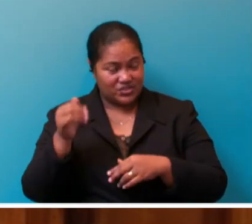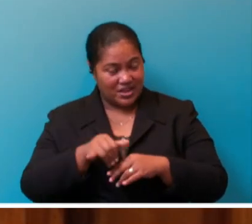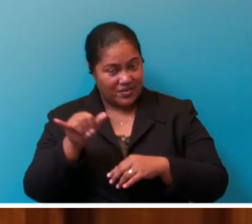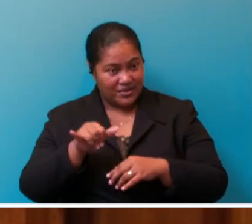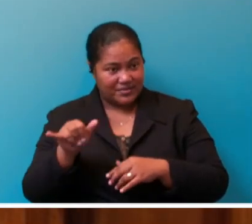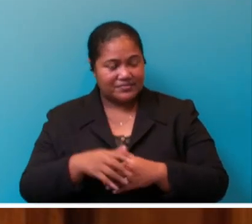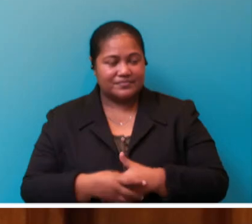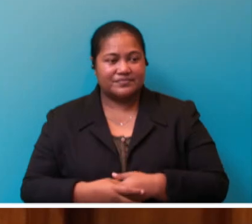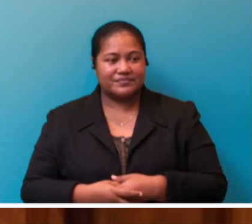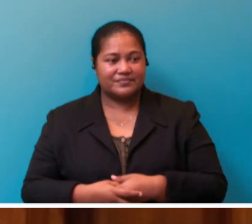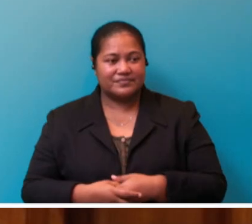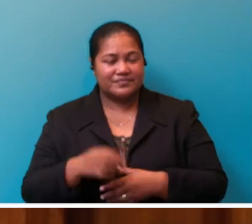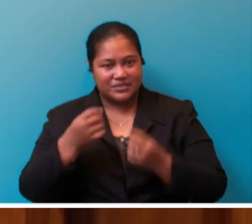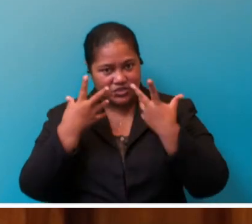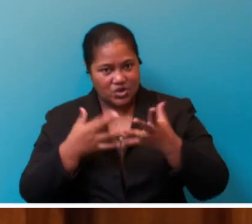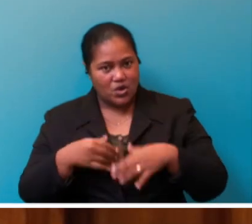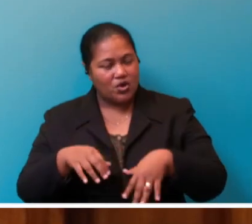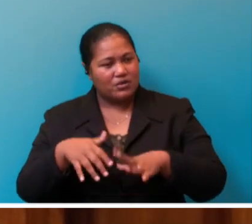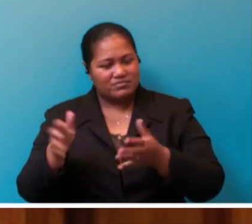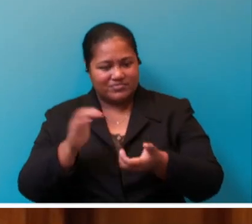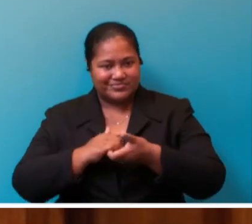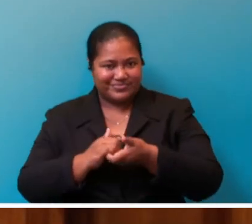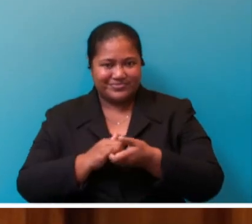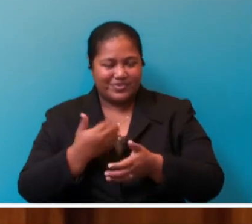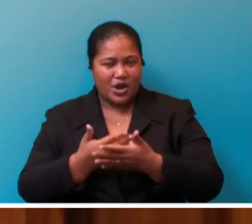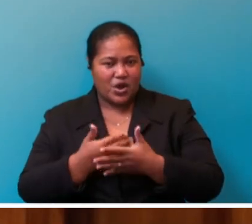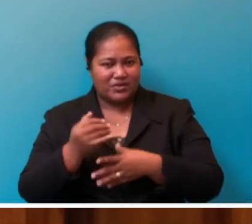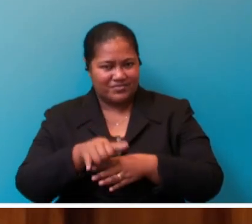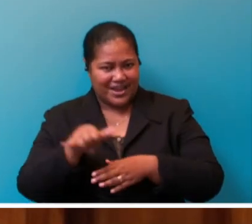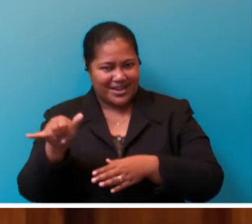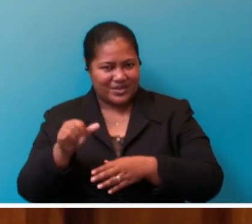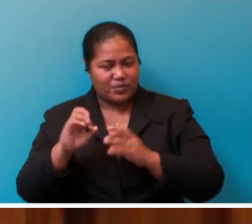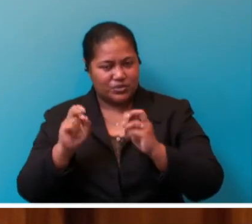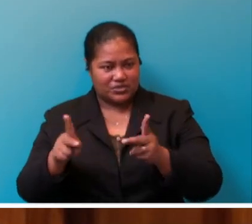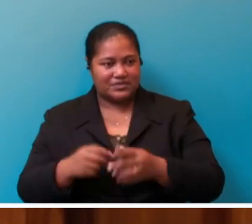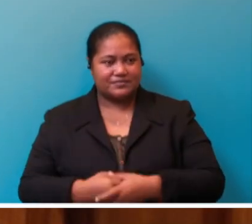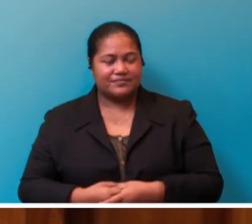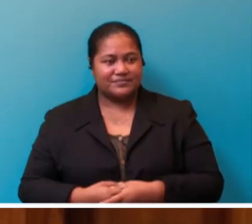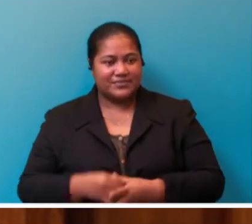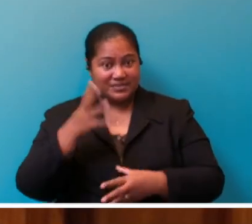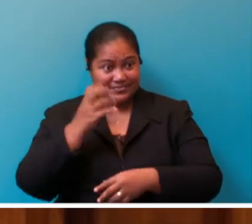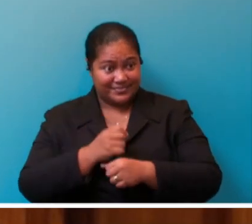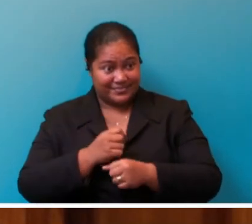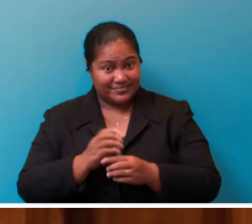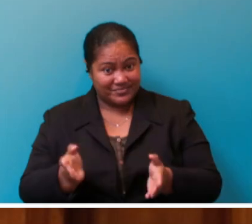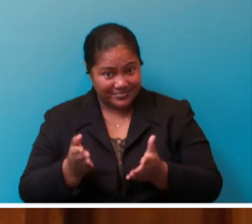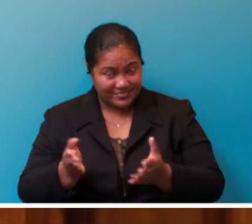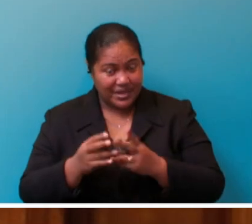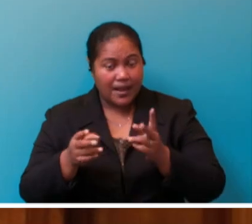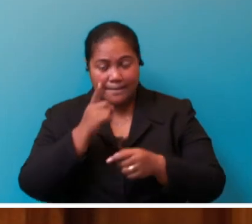presence signifies renewed collaboration, especially around fly cruise opportunities. In conclusion, Mr. Speaker said, by fostering public